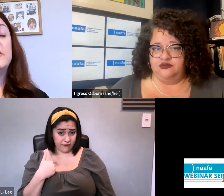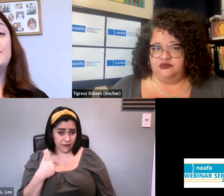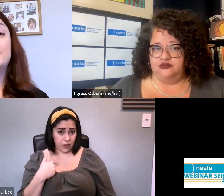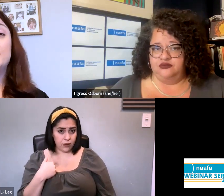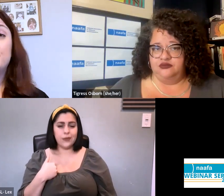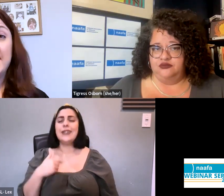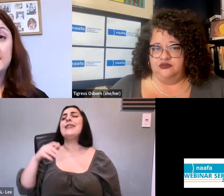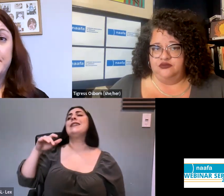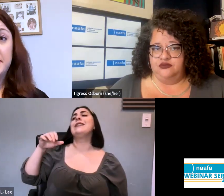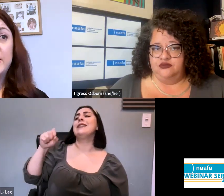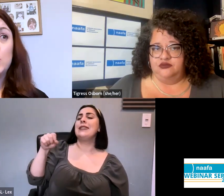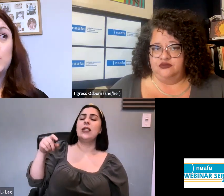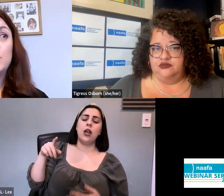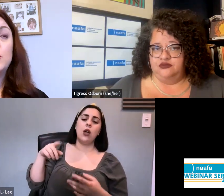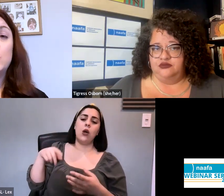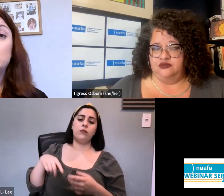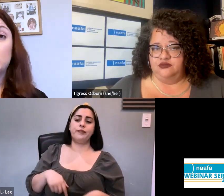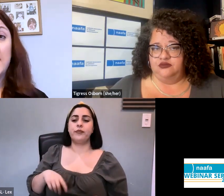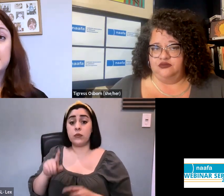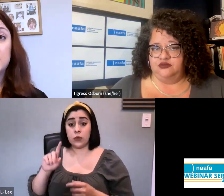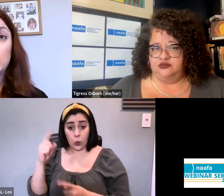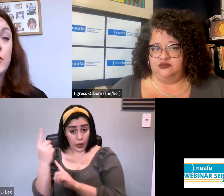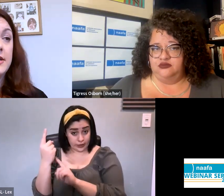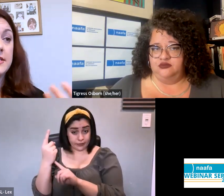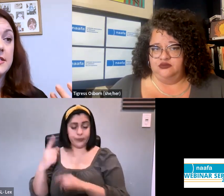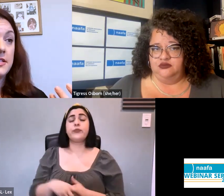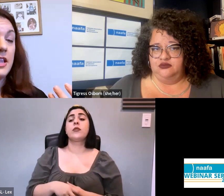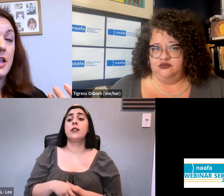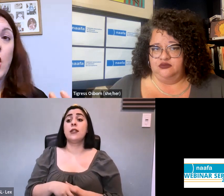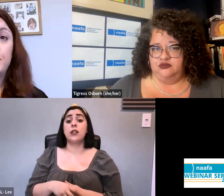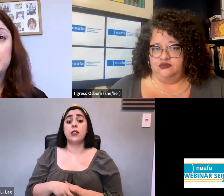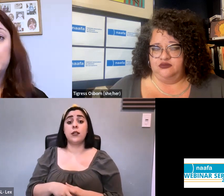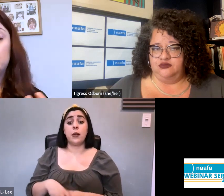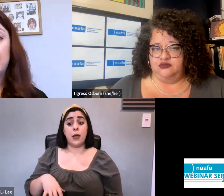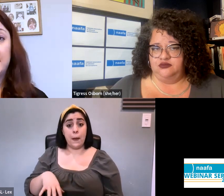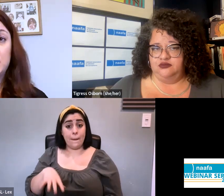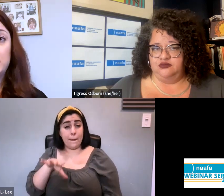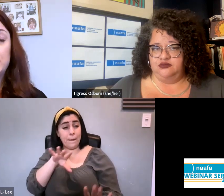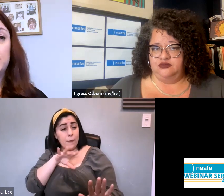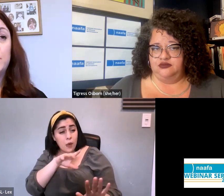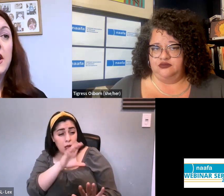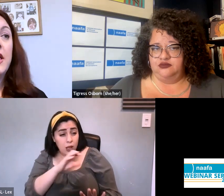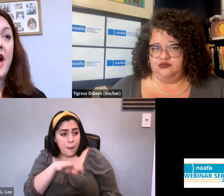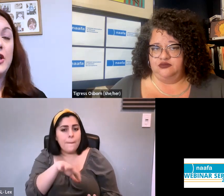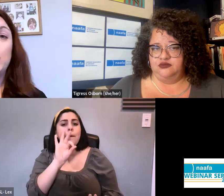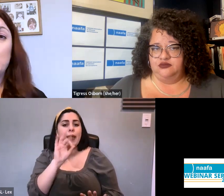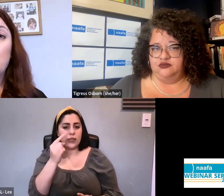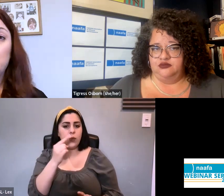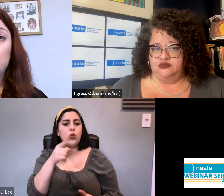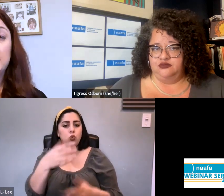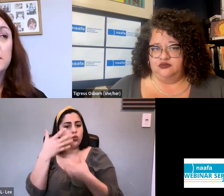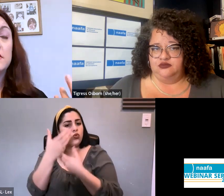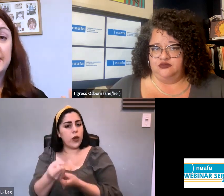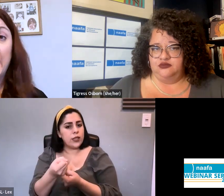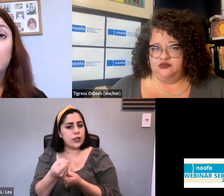One, find somebody who you trust, who is open to you, loving to you, that you